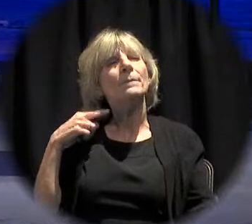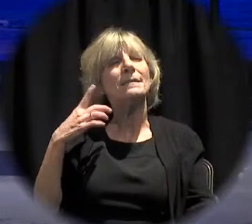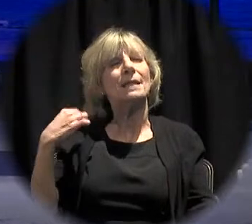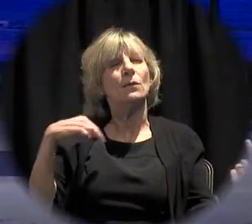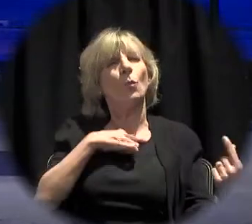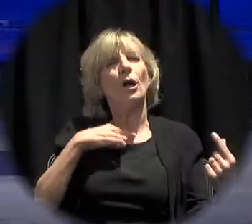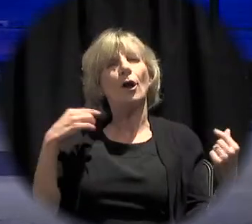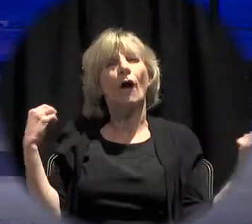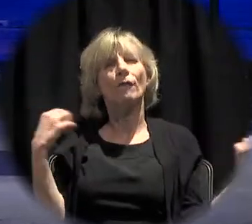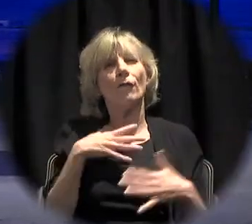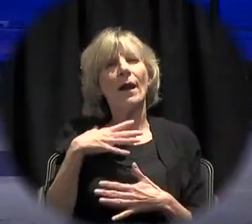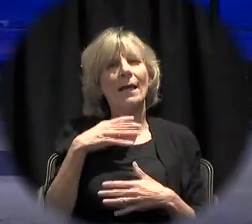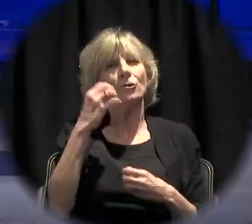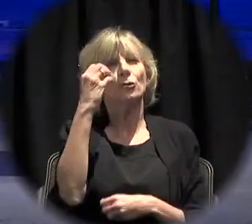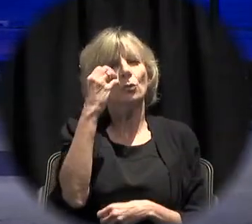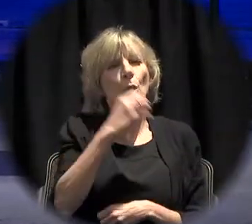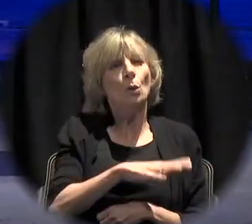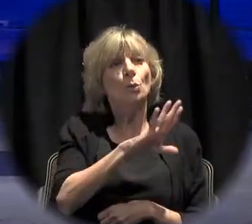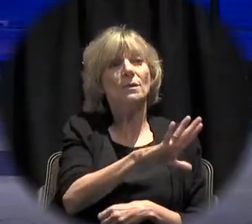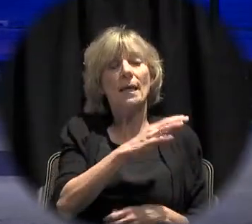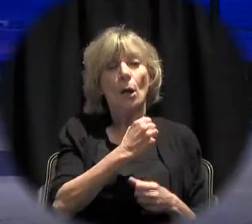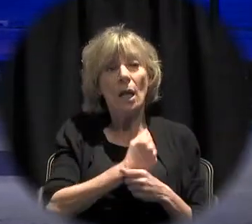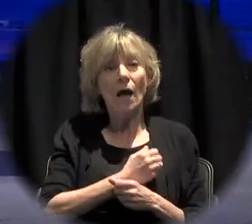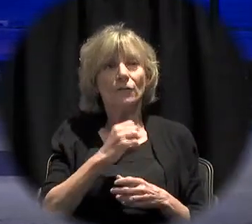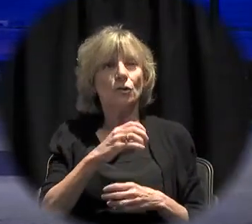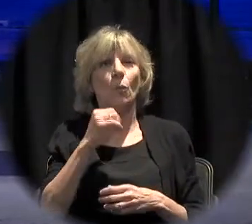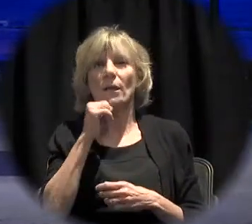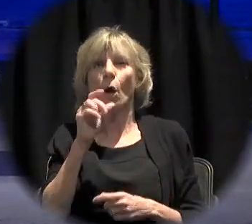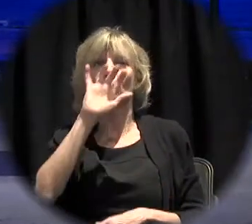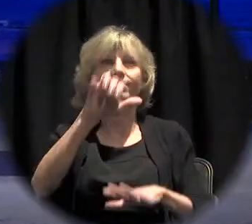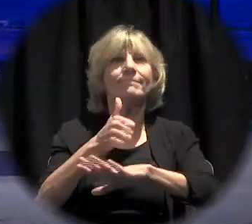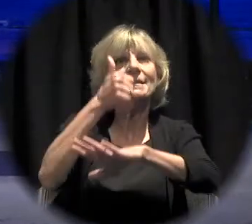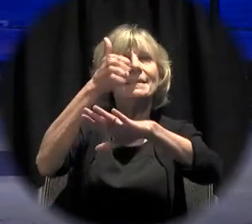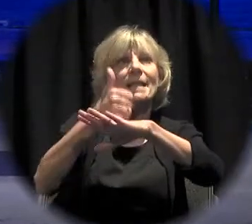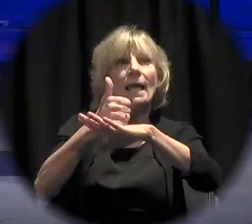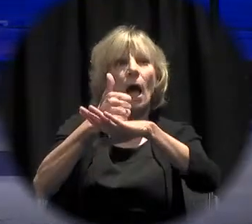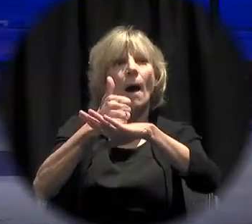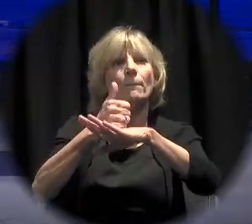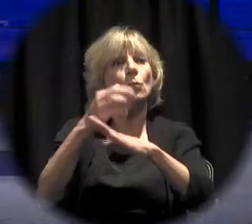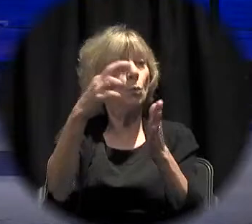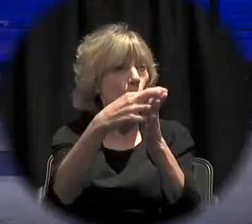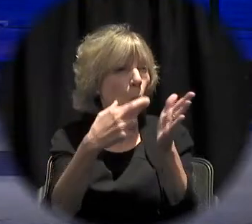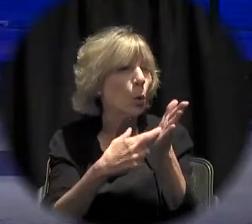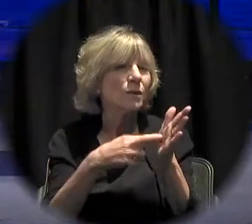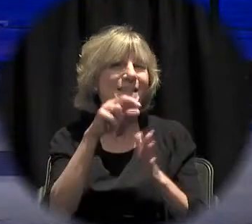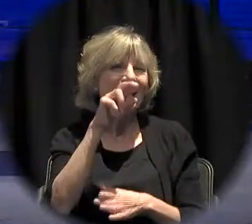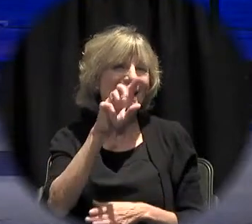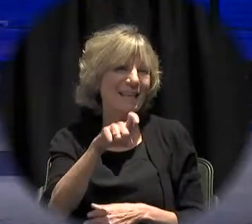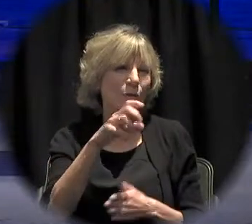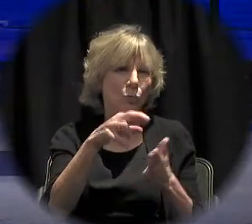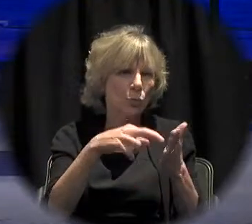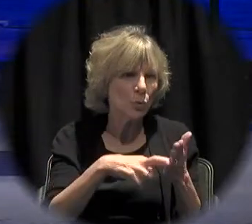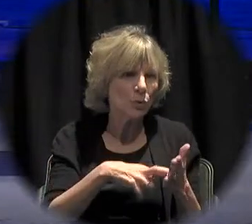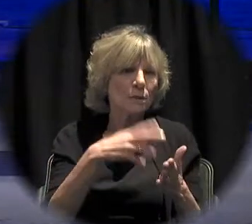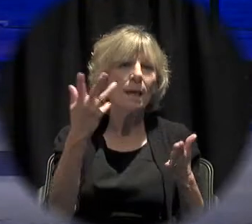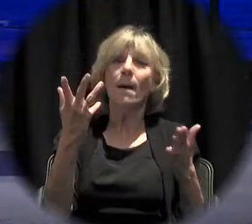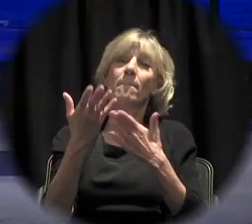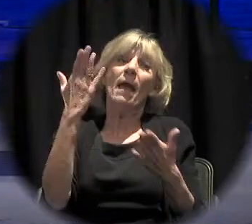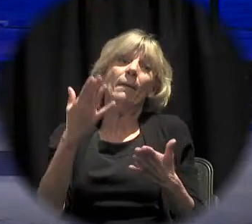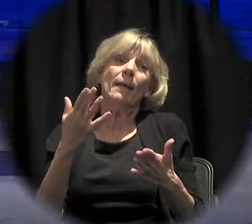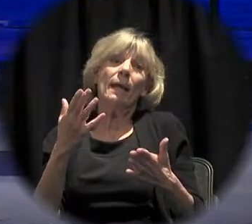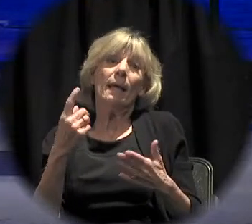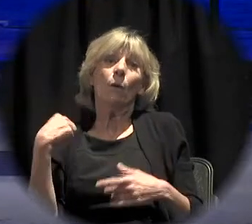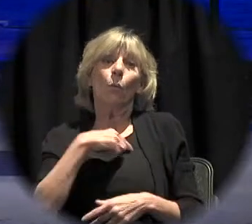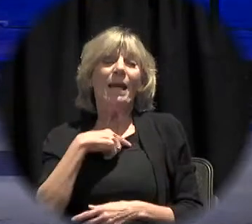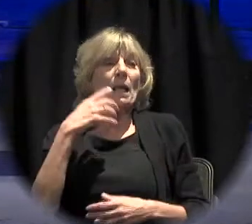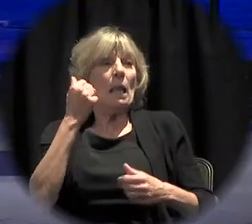for us to set the right boundaries and correct when we need to. Or maybe it's a love of pleasure, what leads